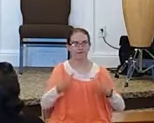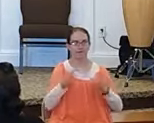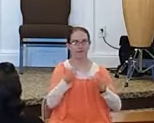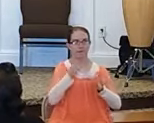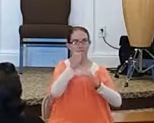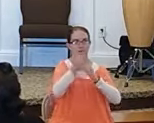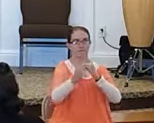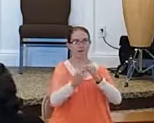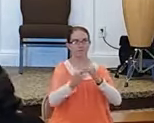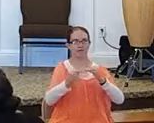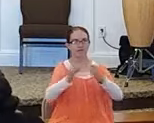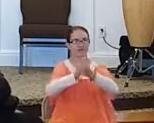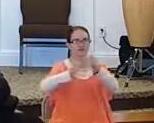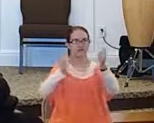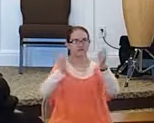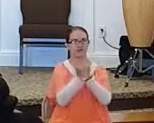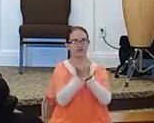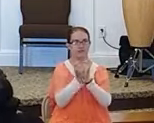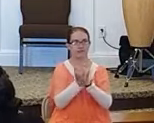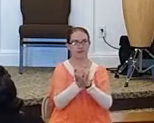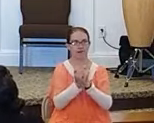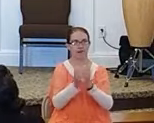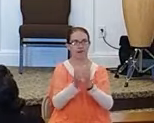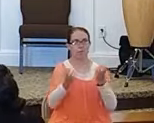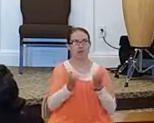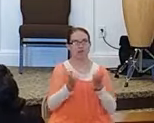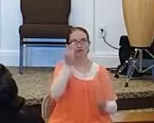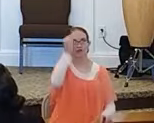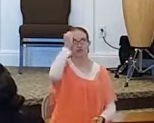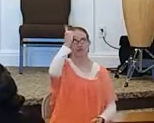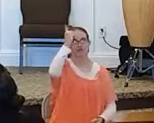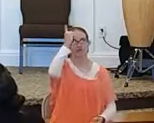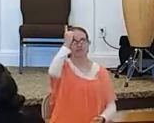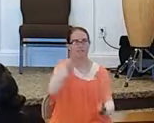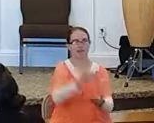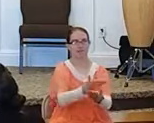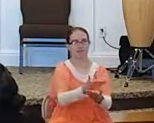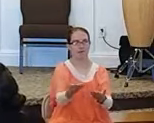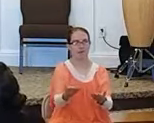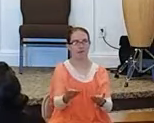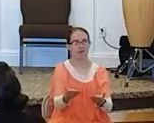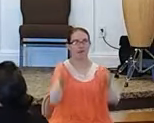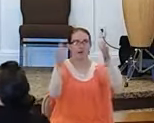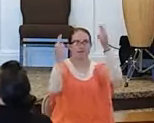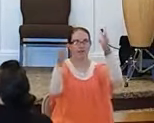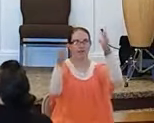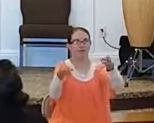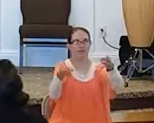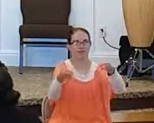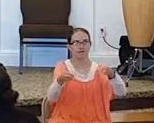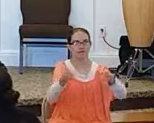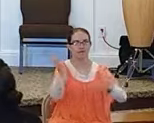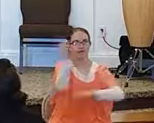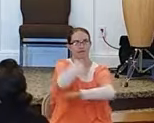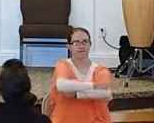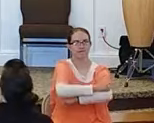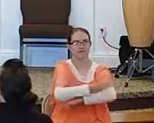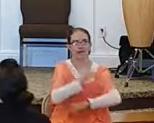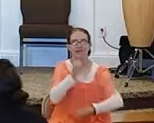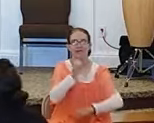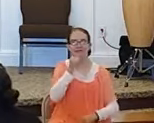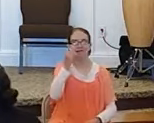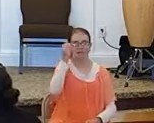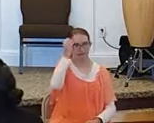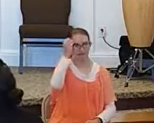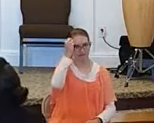to change. I want you to understand something was happening that day. He didn't even realize.